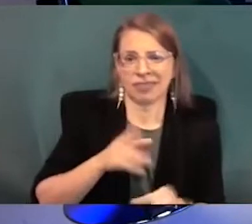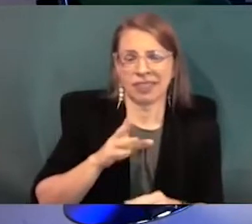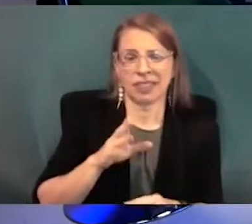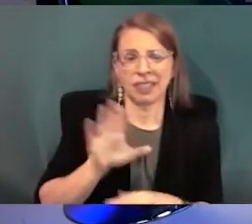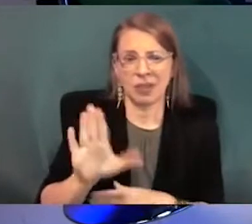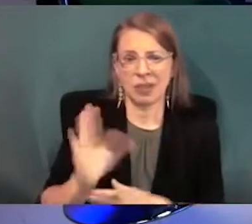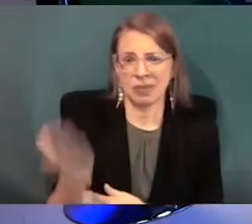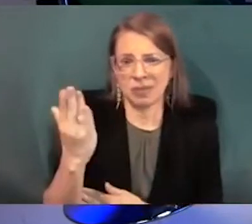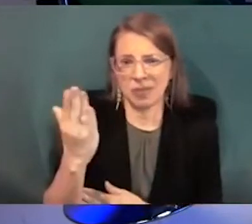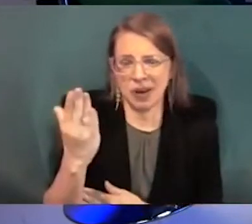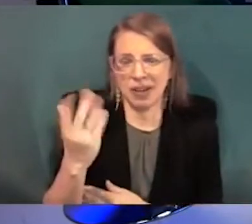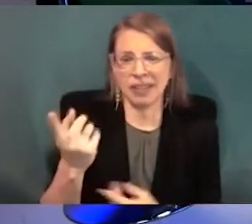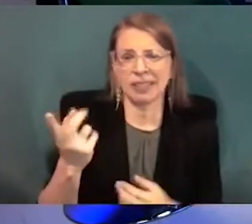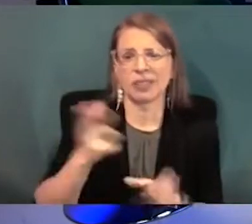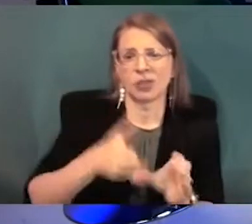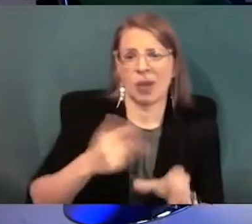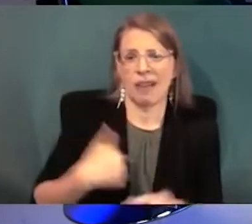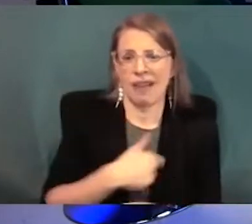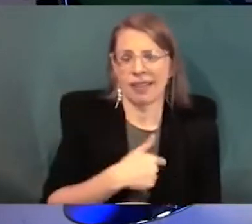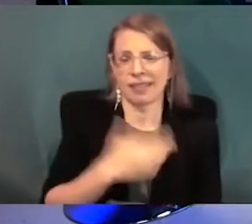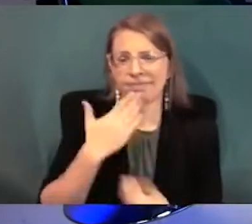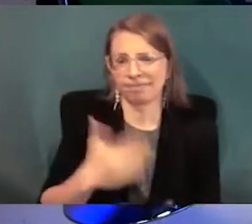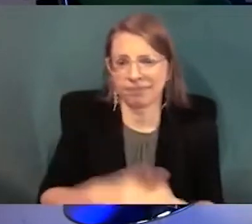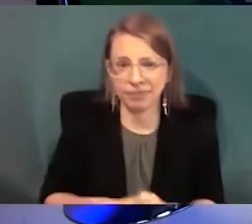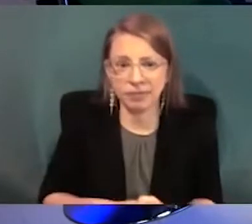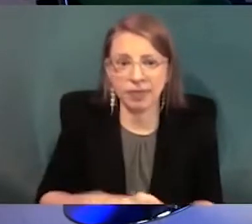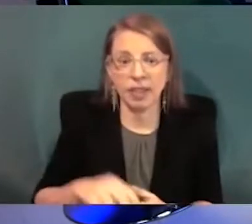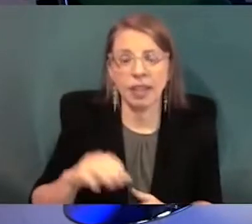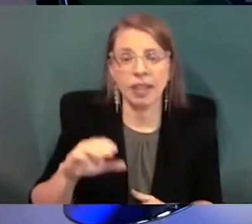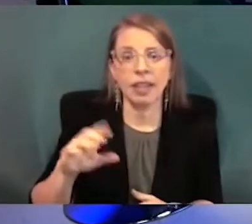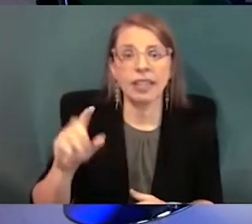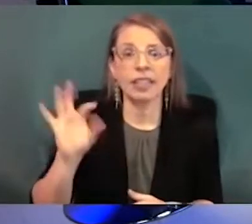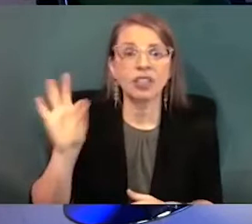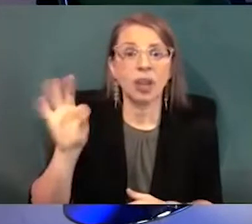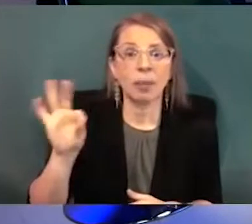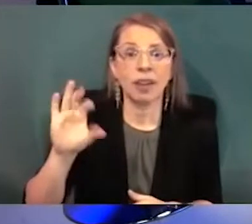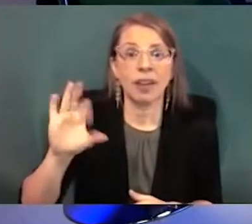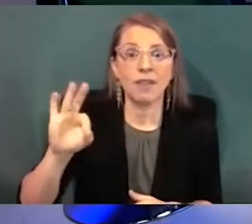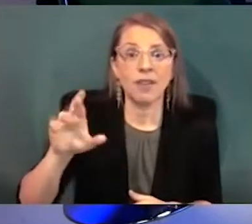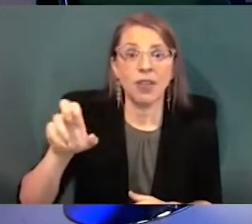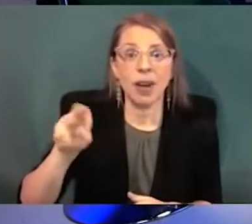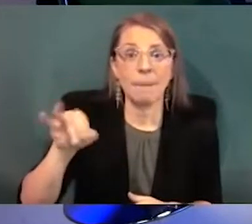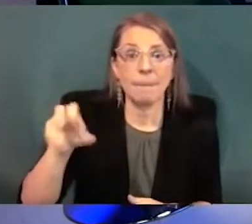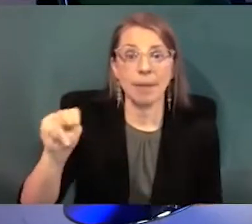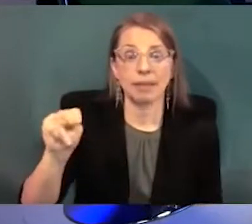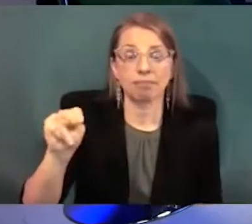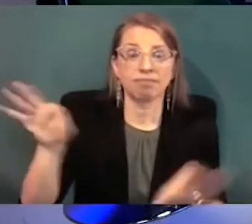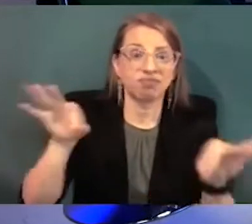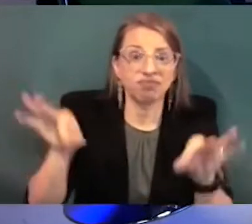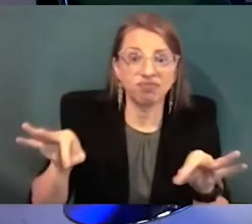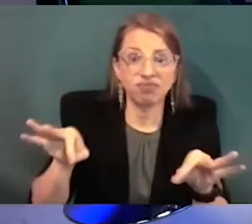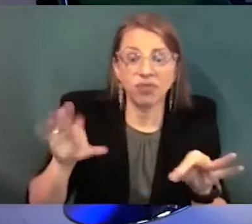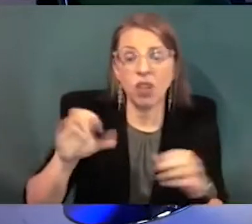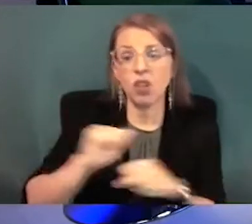bet. Chaplain Freeman, thanks for being on the program today. Tell us a little bit about COVID-19